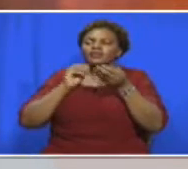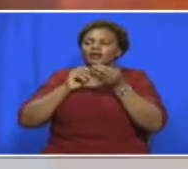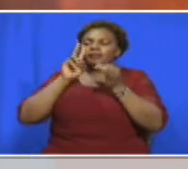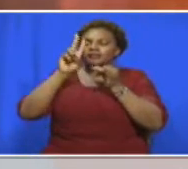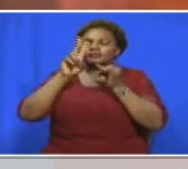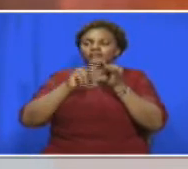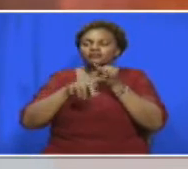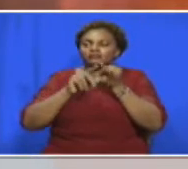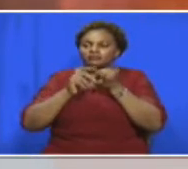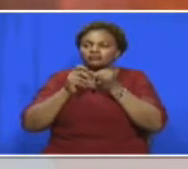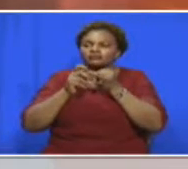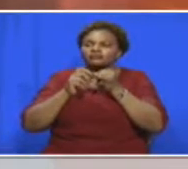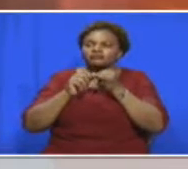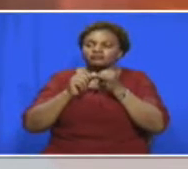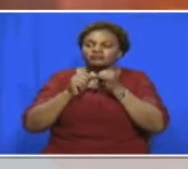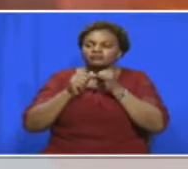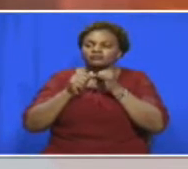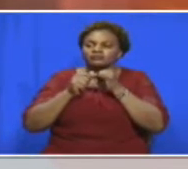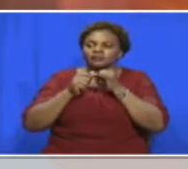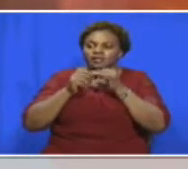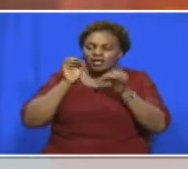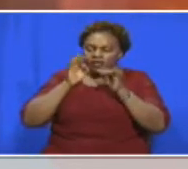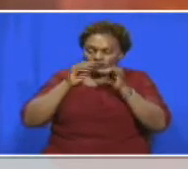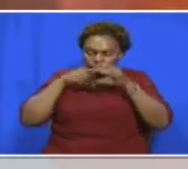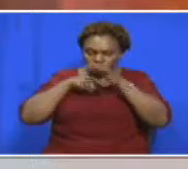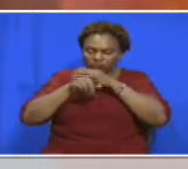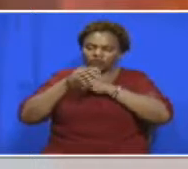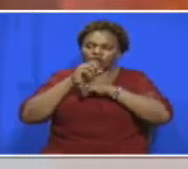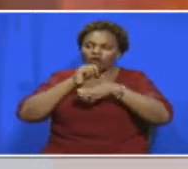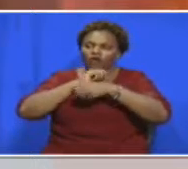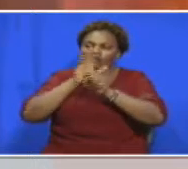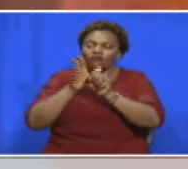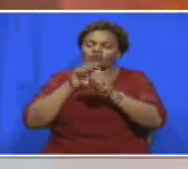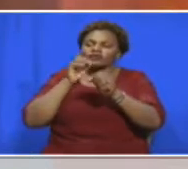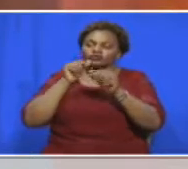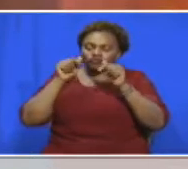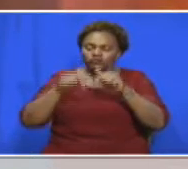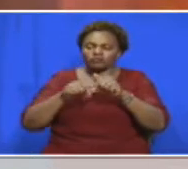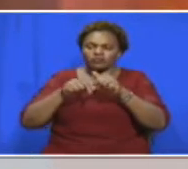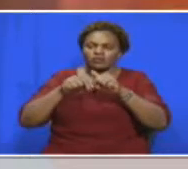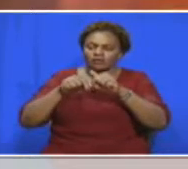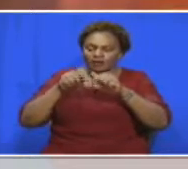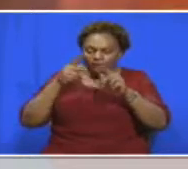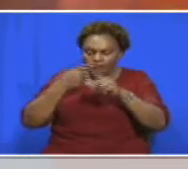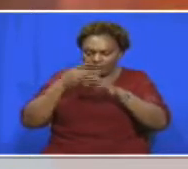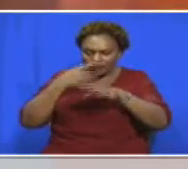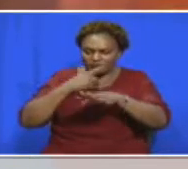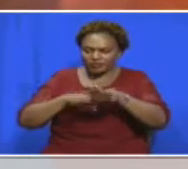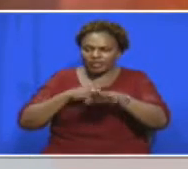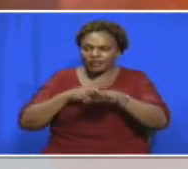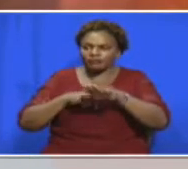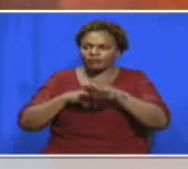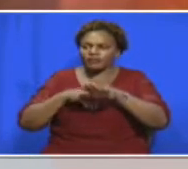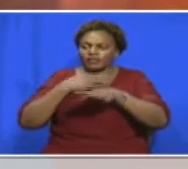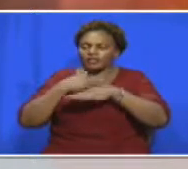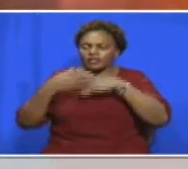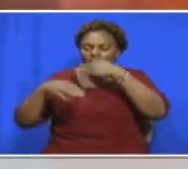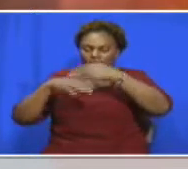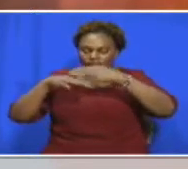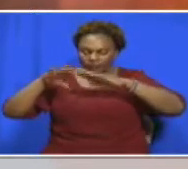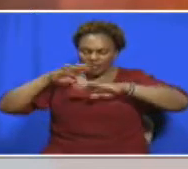two, if you got COVID today, it takes time for you to build enough